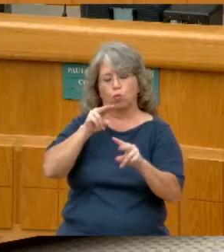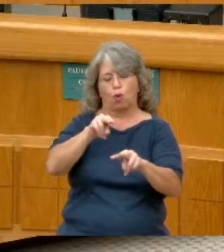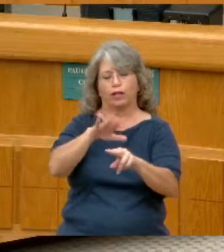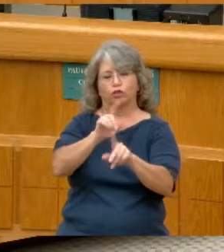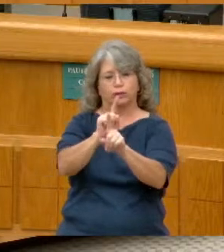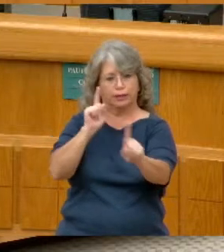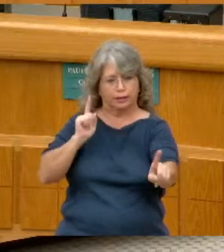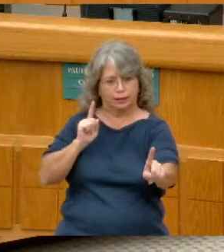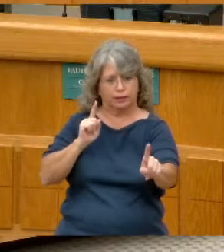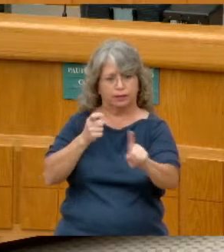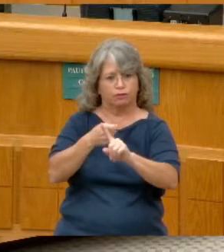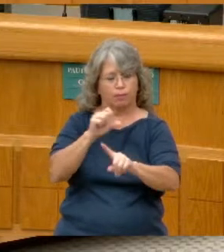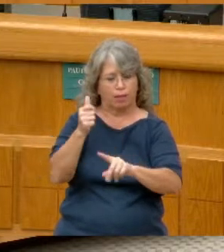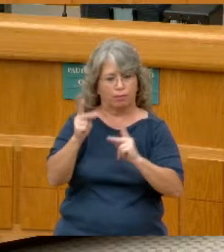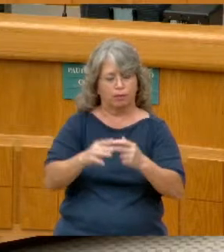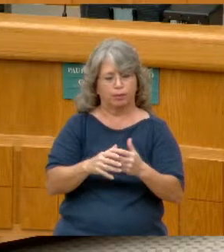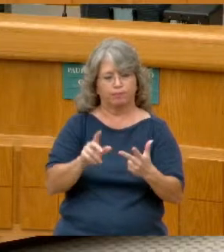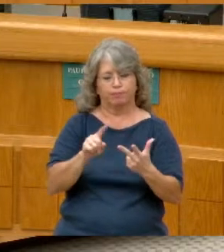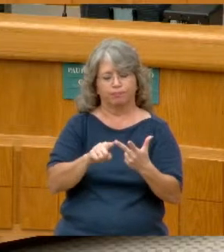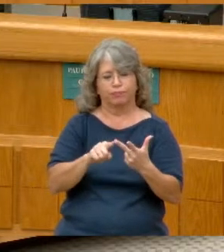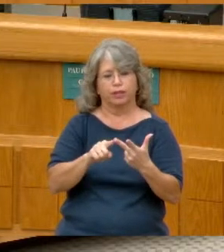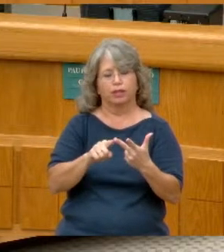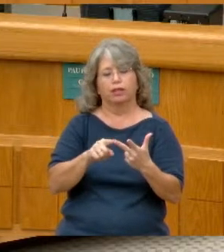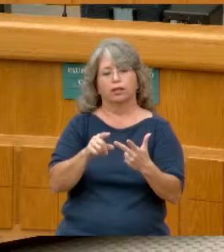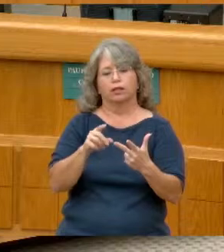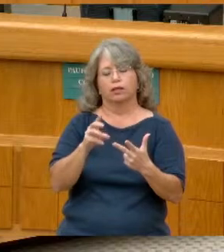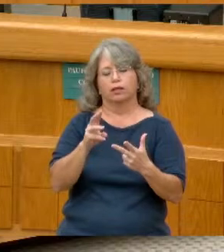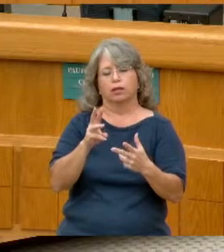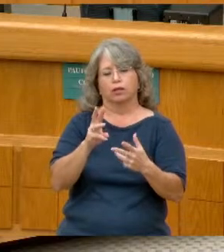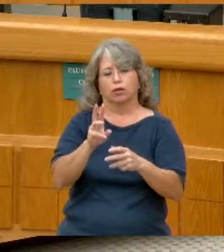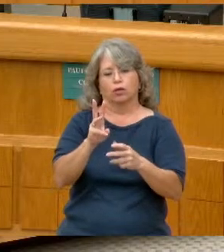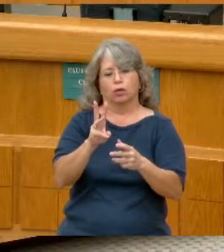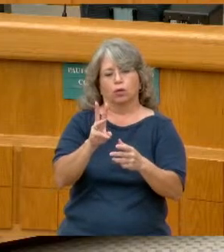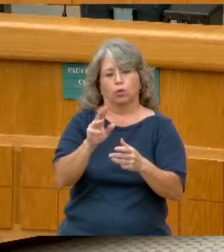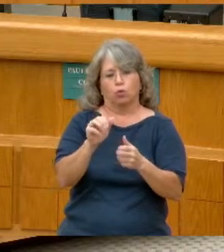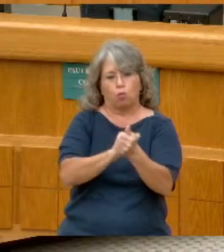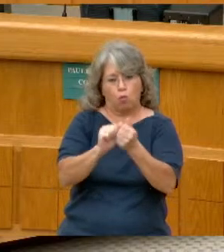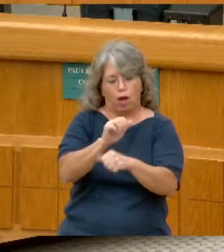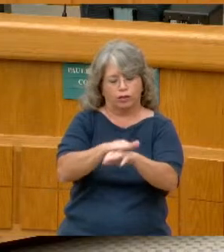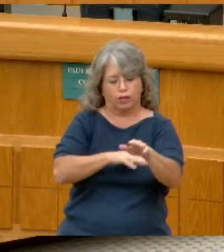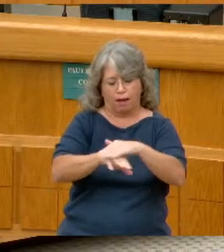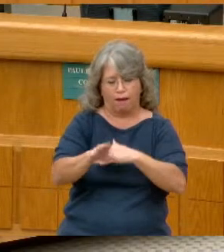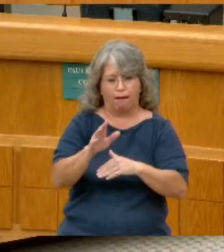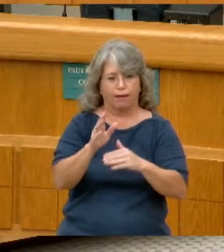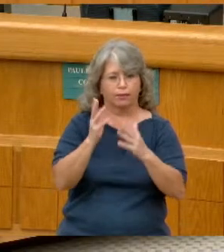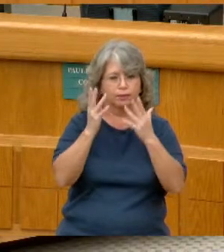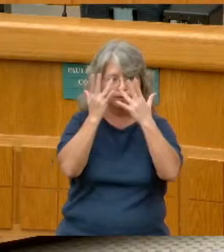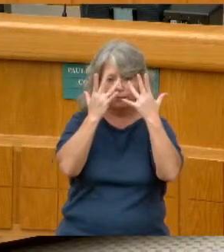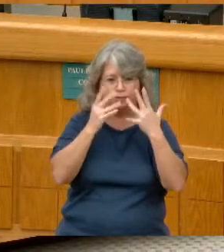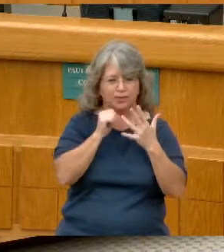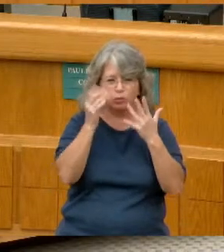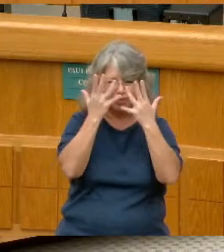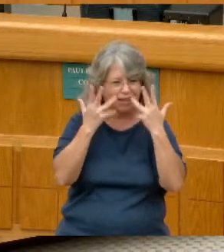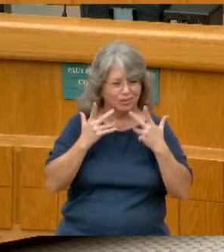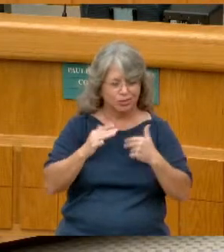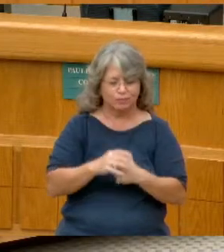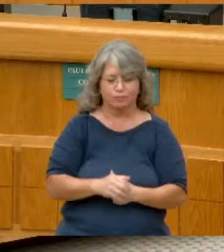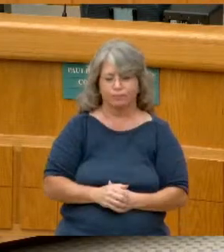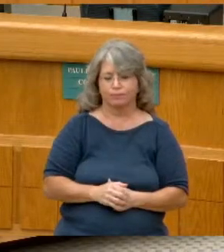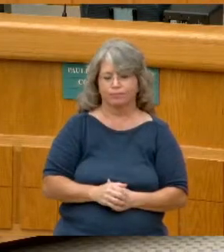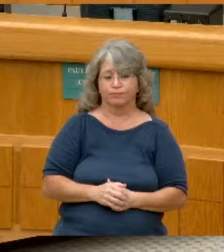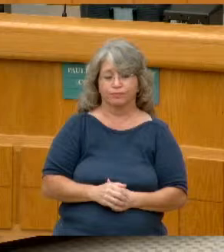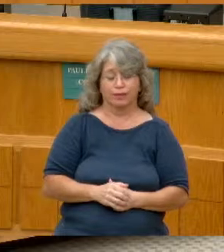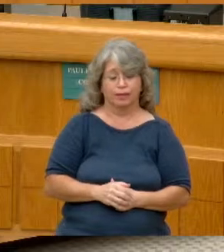fear that you will infect yourself with the virus. As we start thinking about Thanksgiving and everything we are thankful